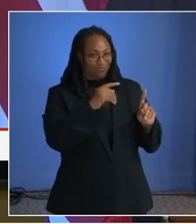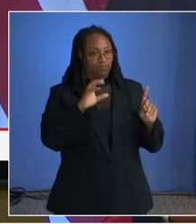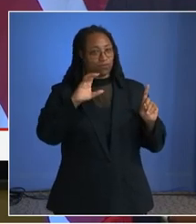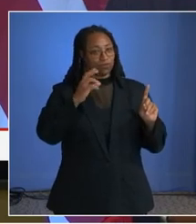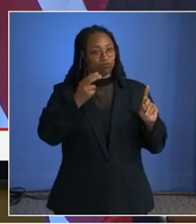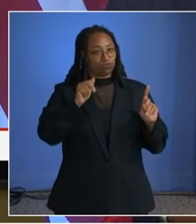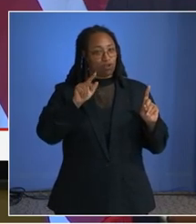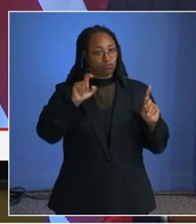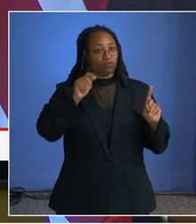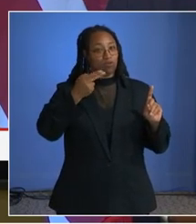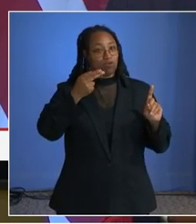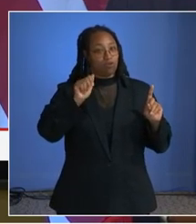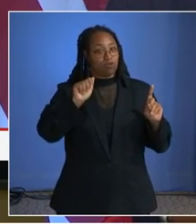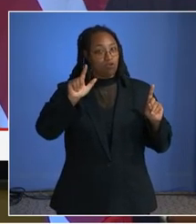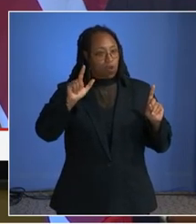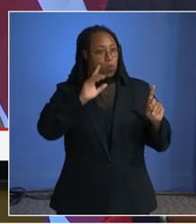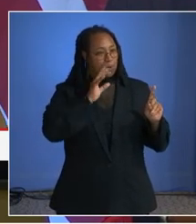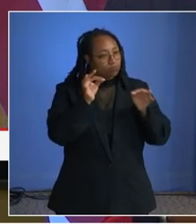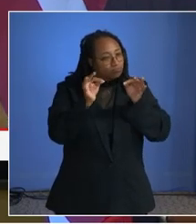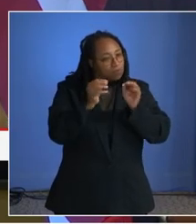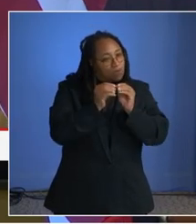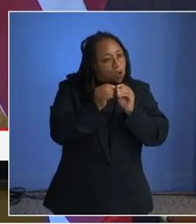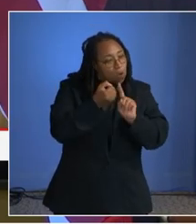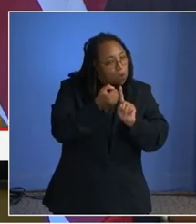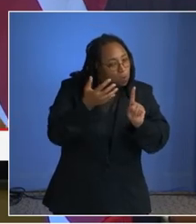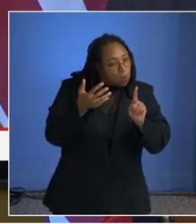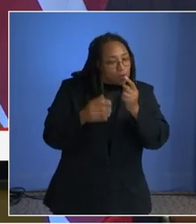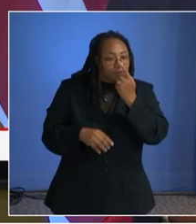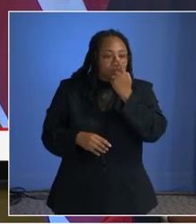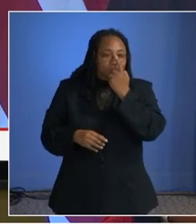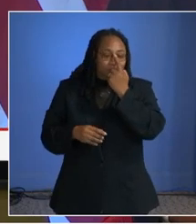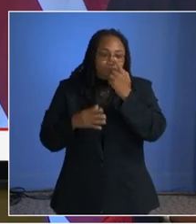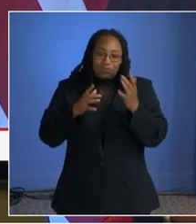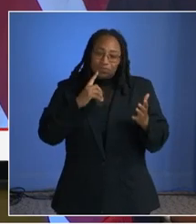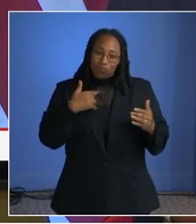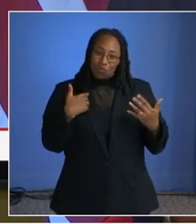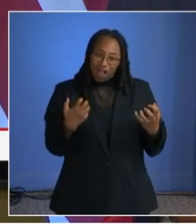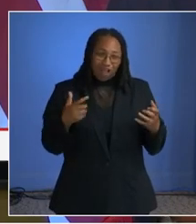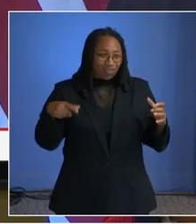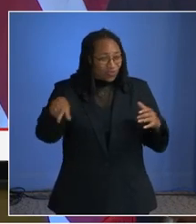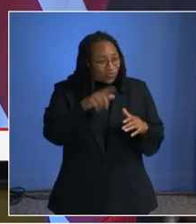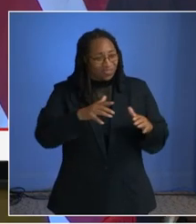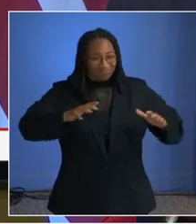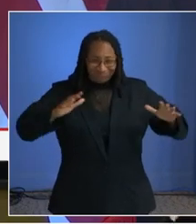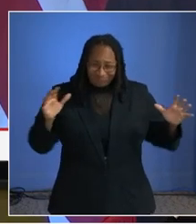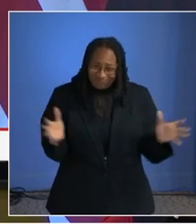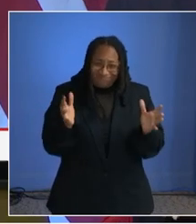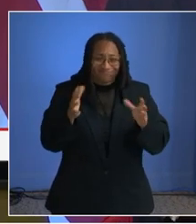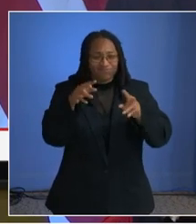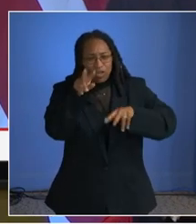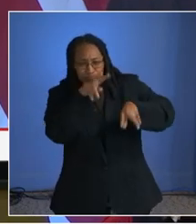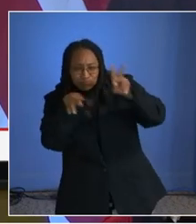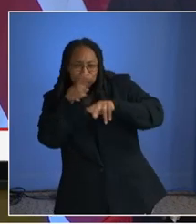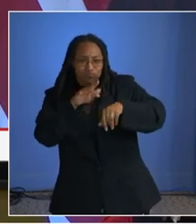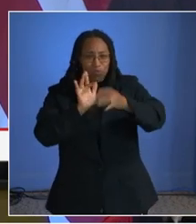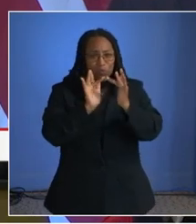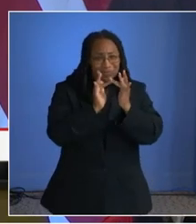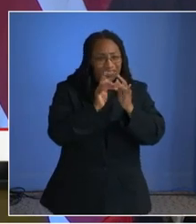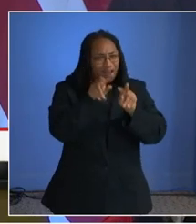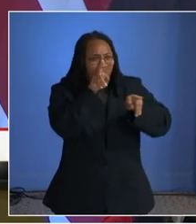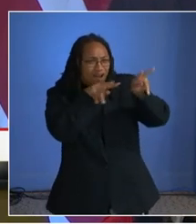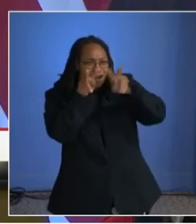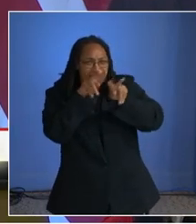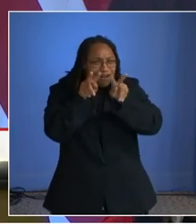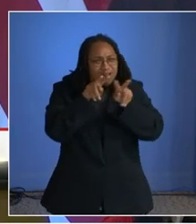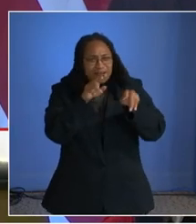together.dc.gov and to apply for our jobs at any time. So with that, I'm going to ask